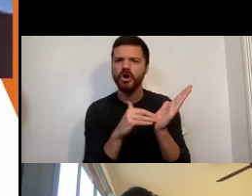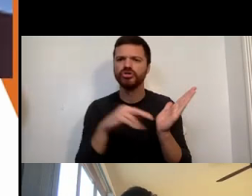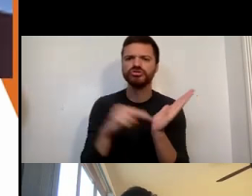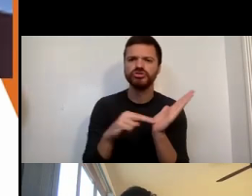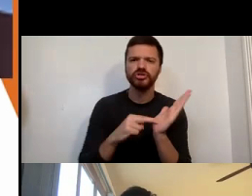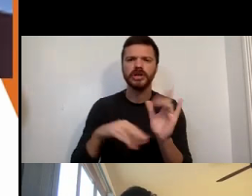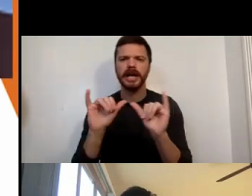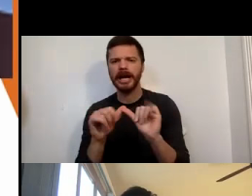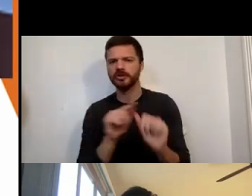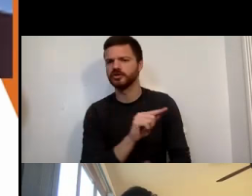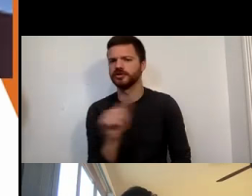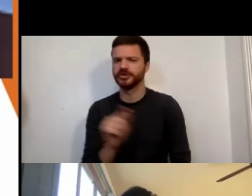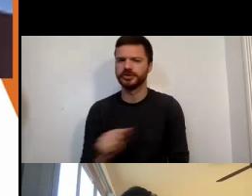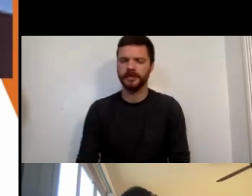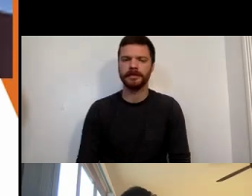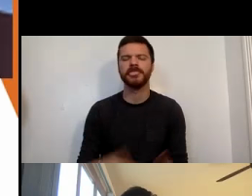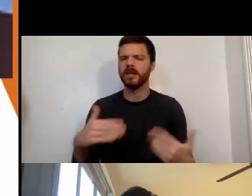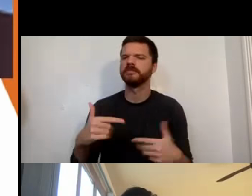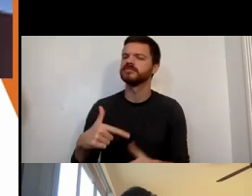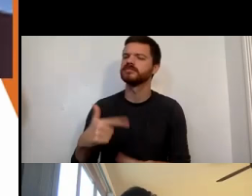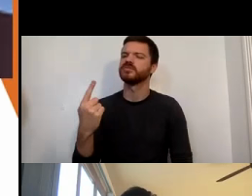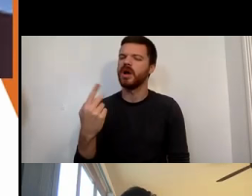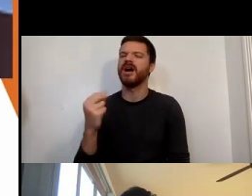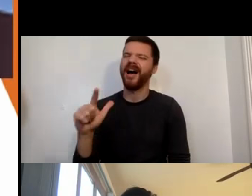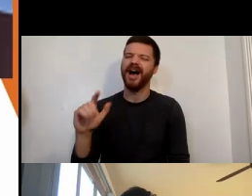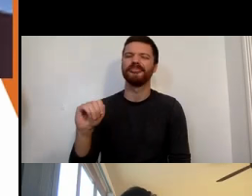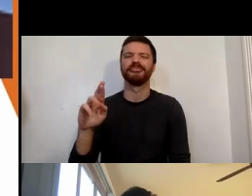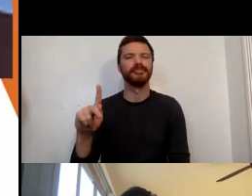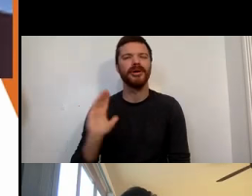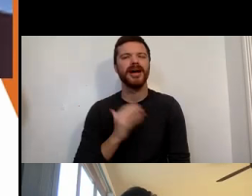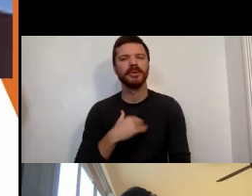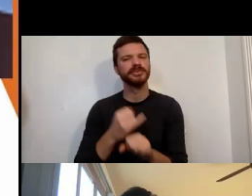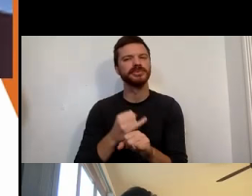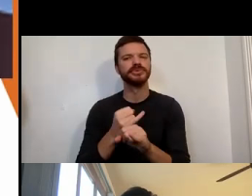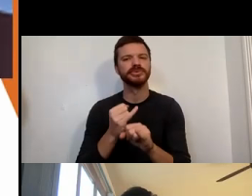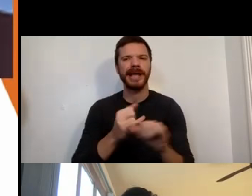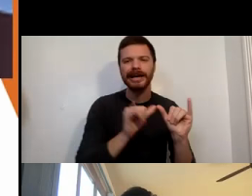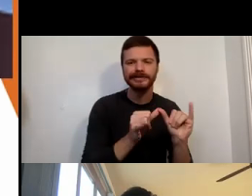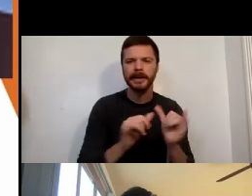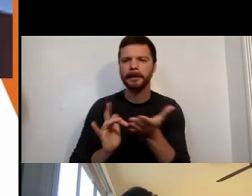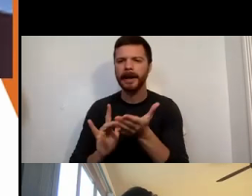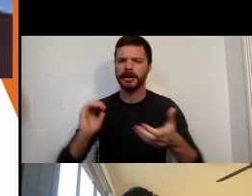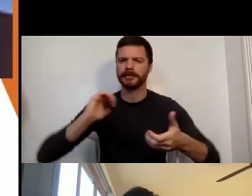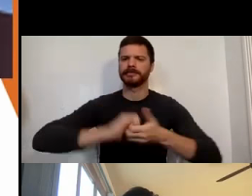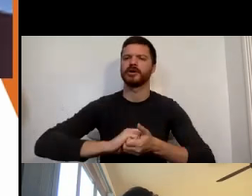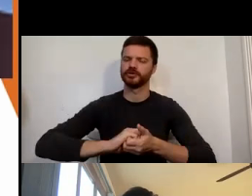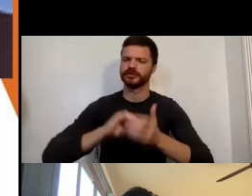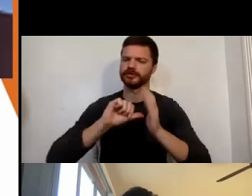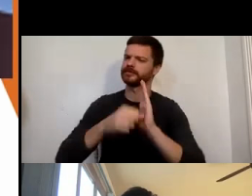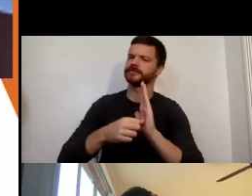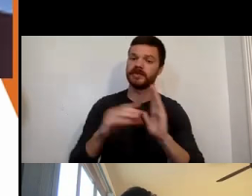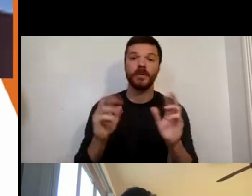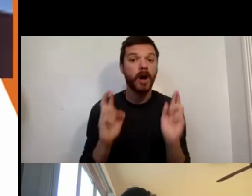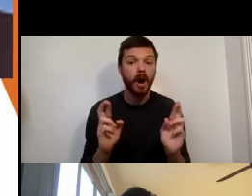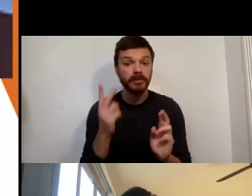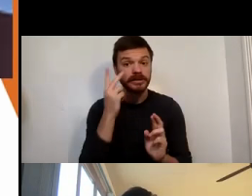here. It's really a hallmark of our institution, this engineering medical partnership, and hopefully we'll see more